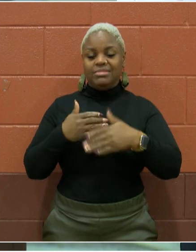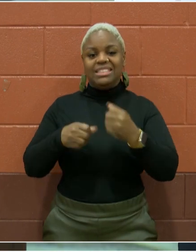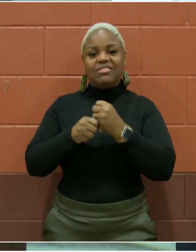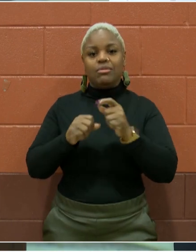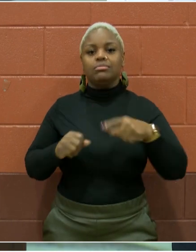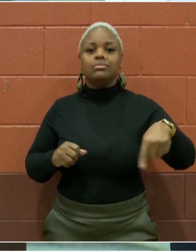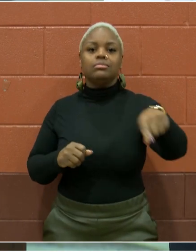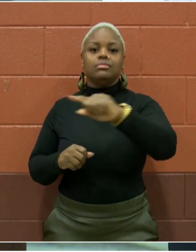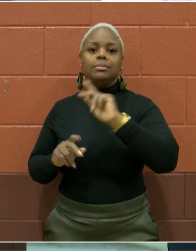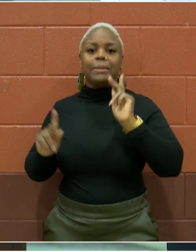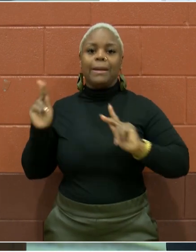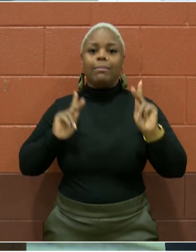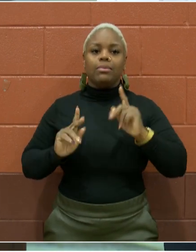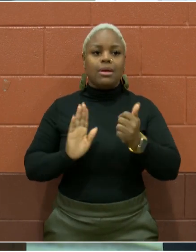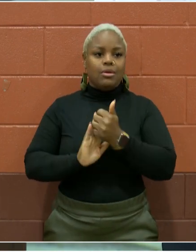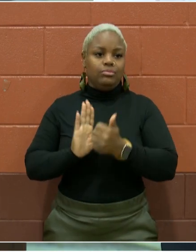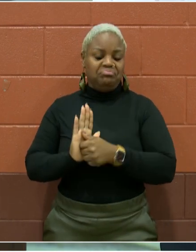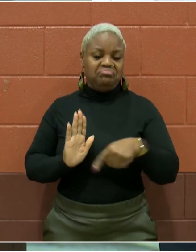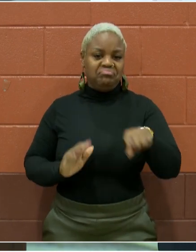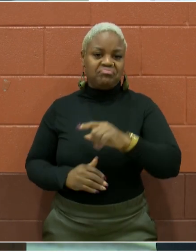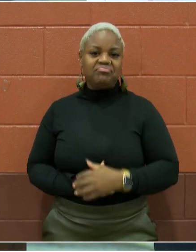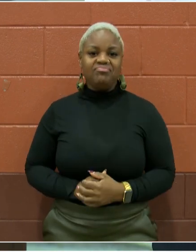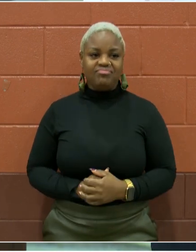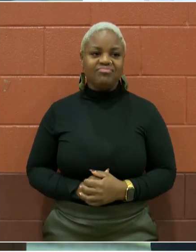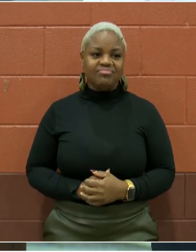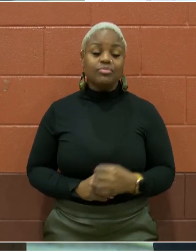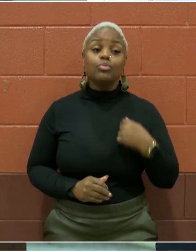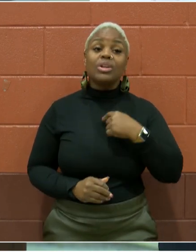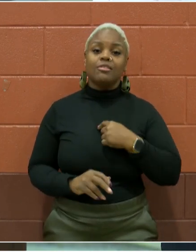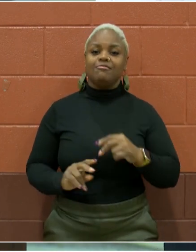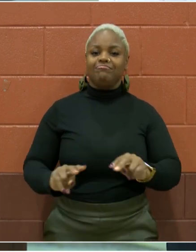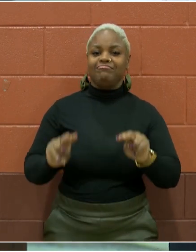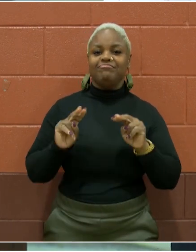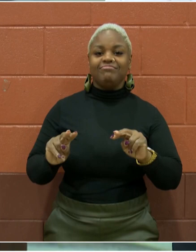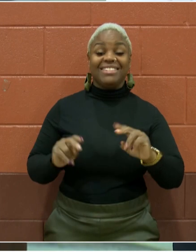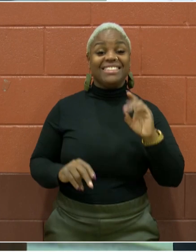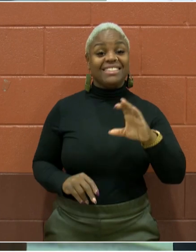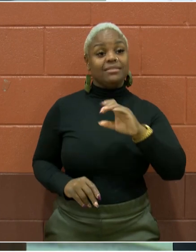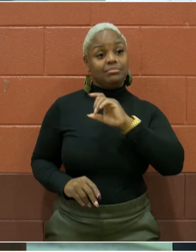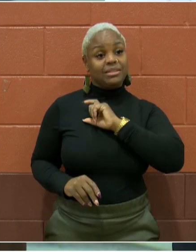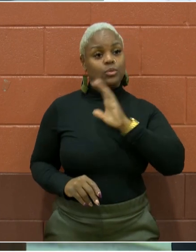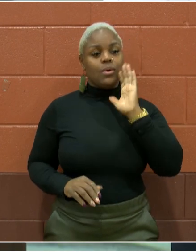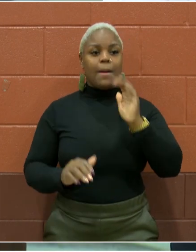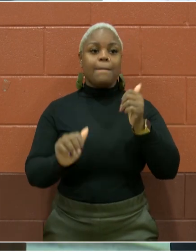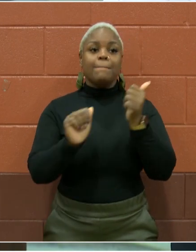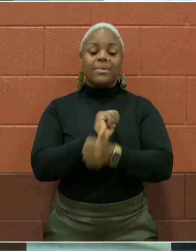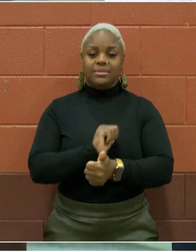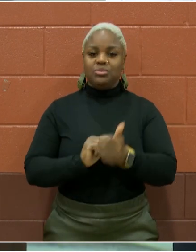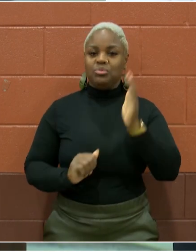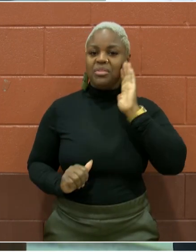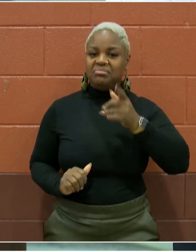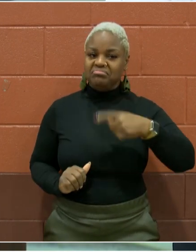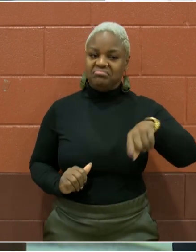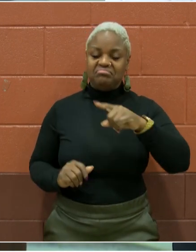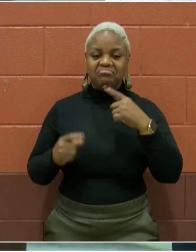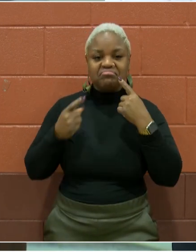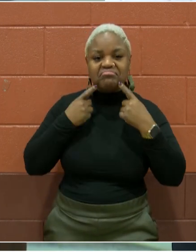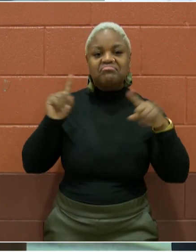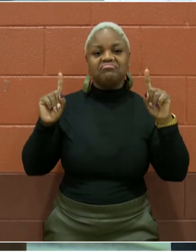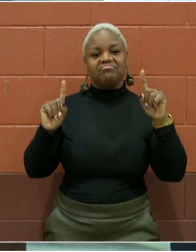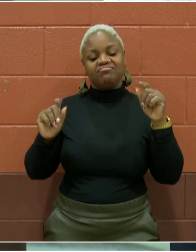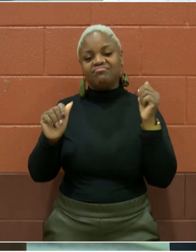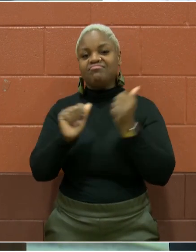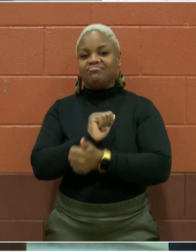are hopeful and expectant that council will continue to partner with us in advancing public safety in our city